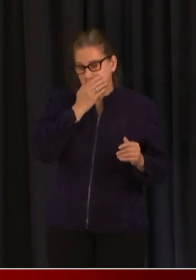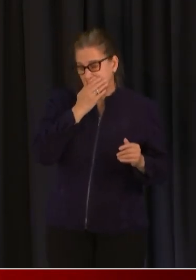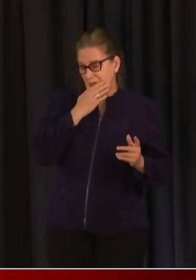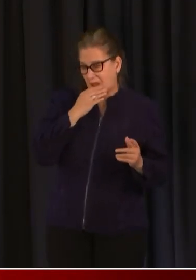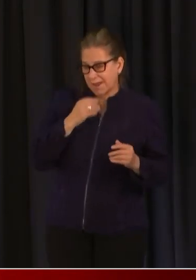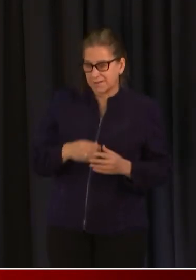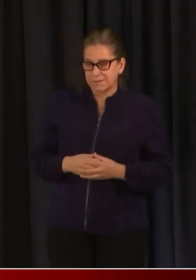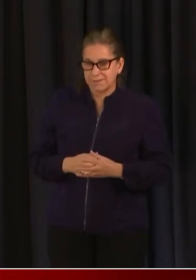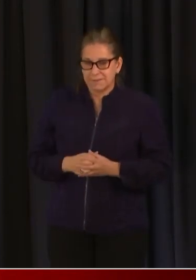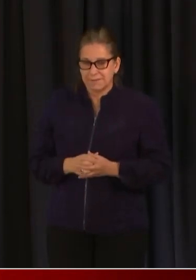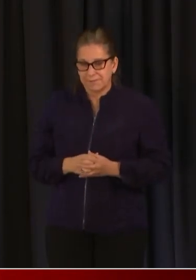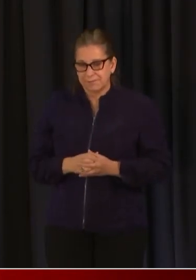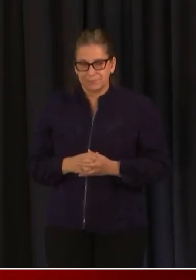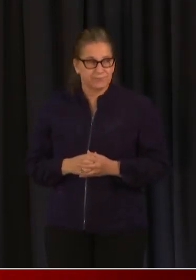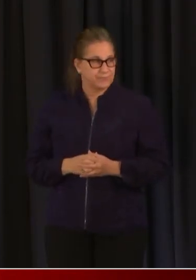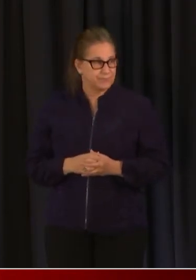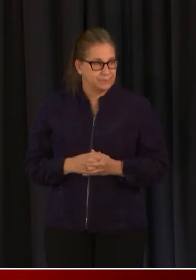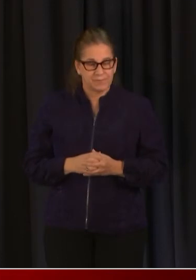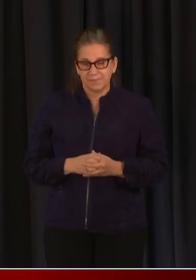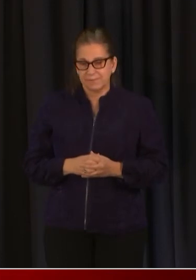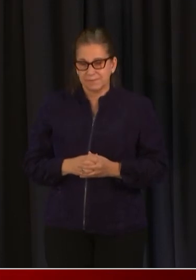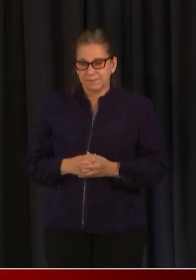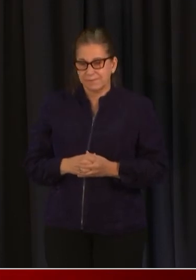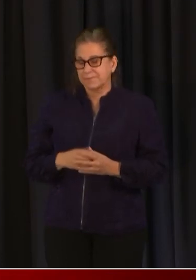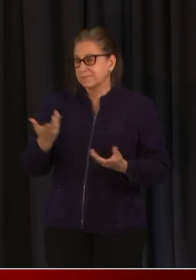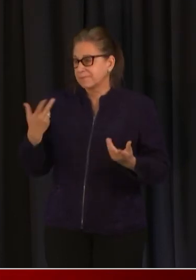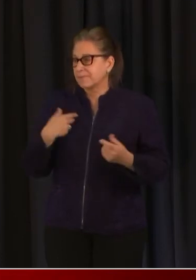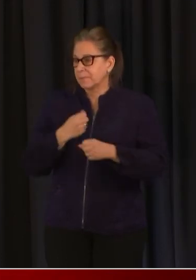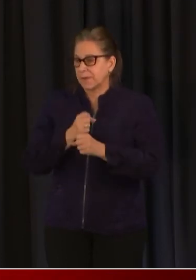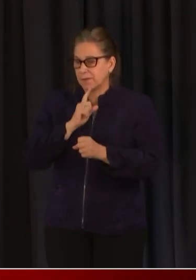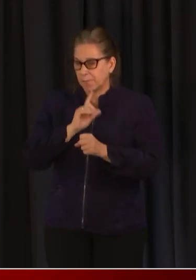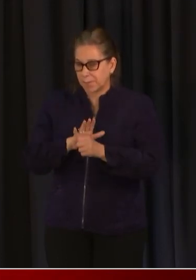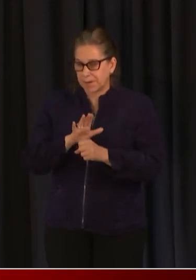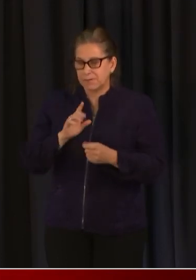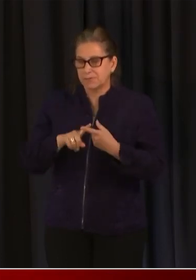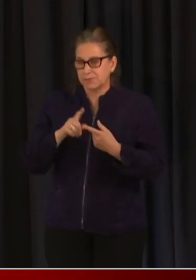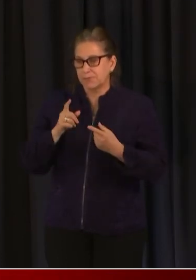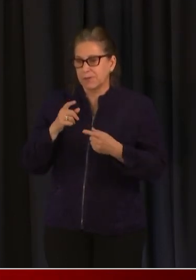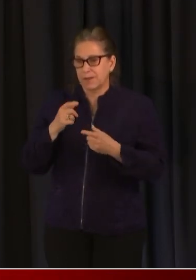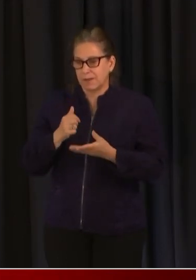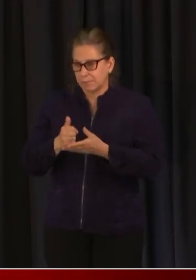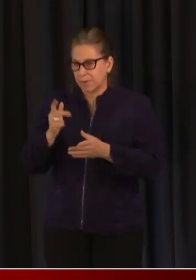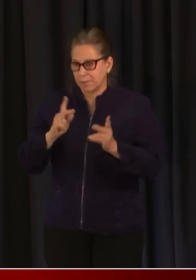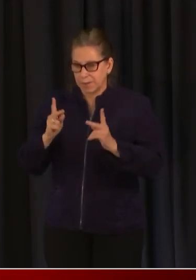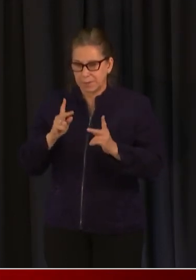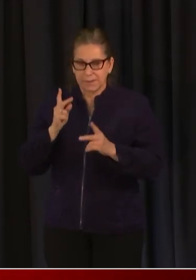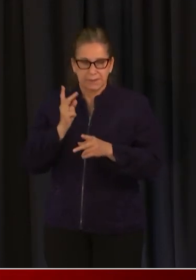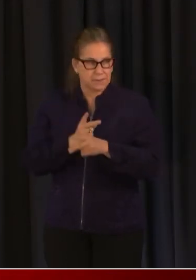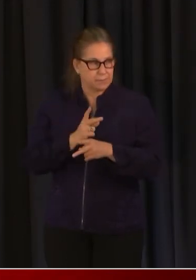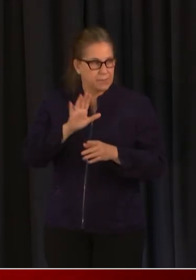Maybe they have problems scheduling things without commitments from friends and loved ones to accommodate them,